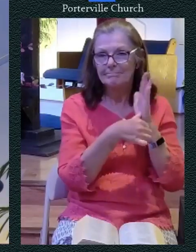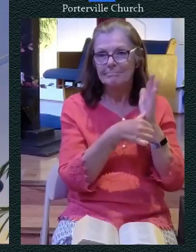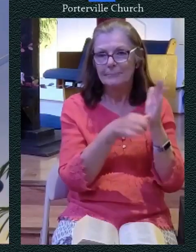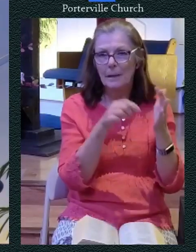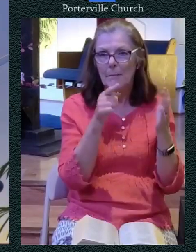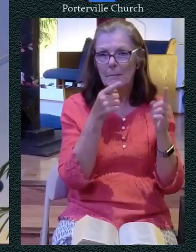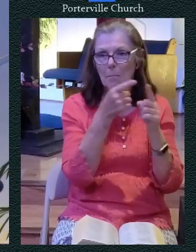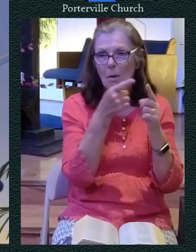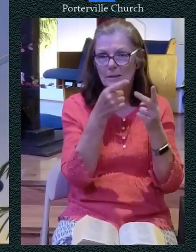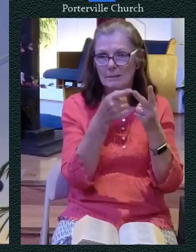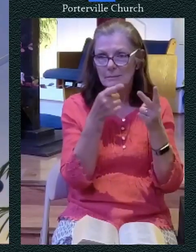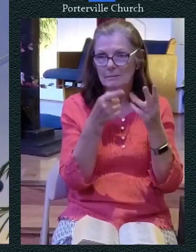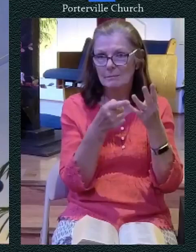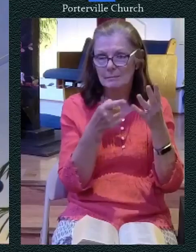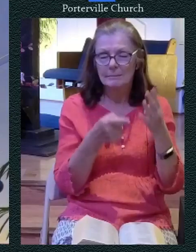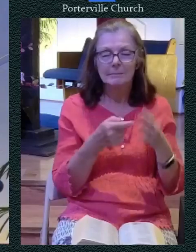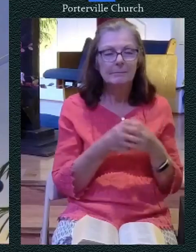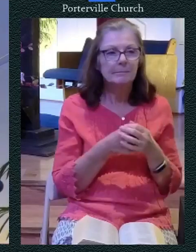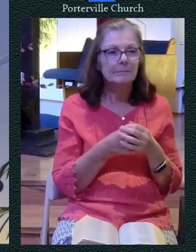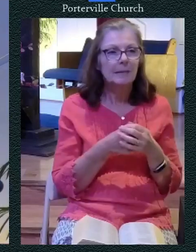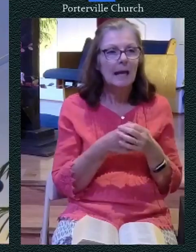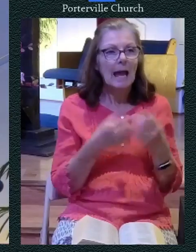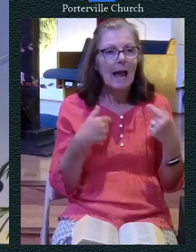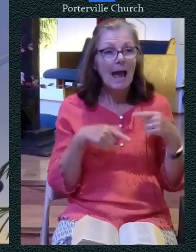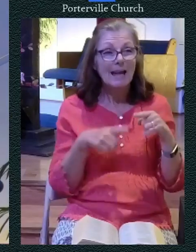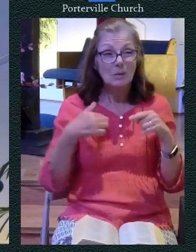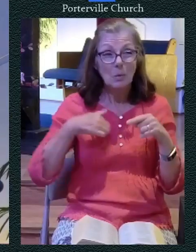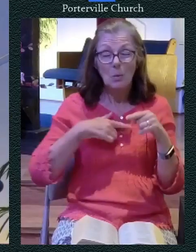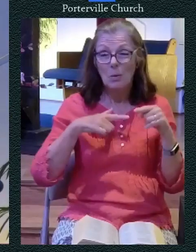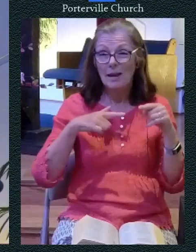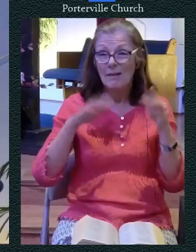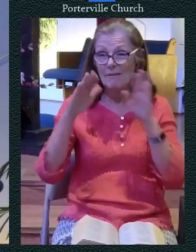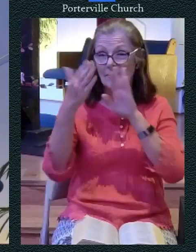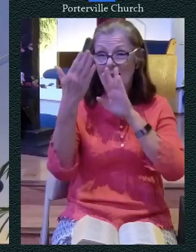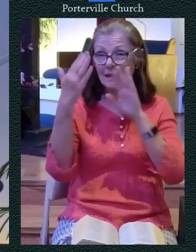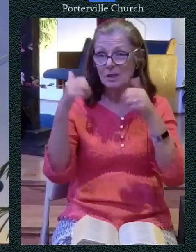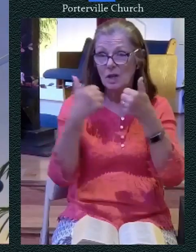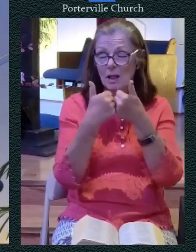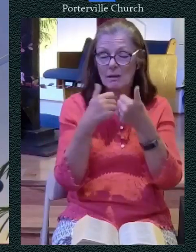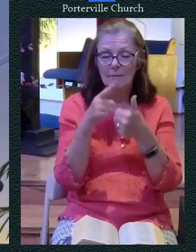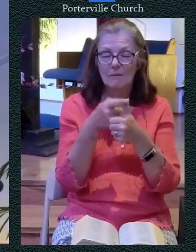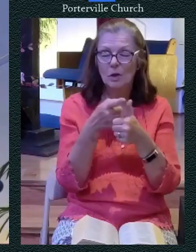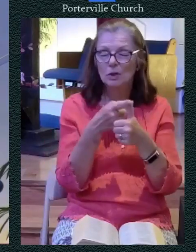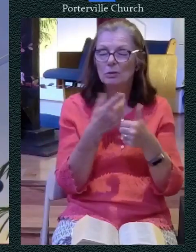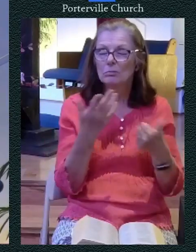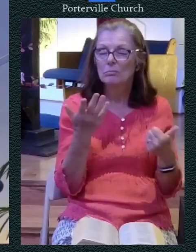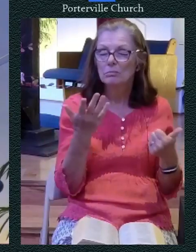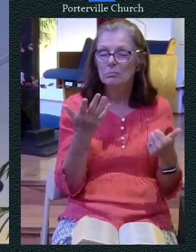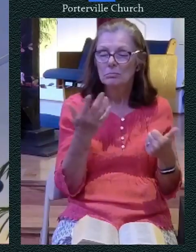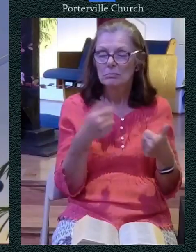the challenges and difficulties of life. So here they are. Number one,